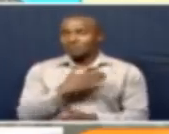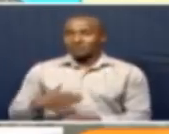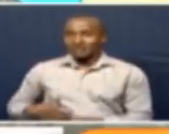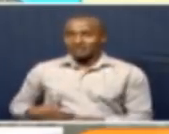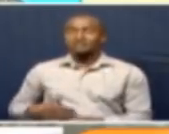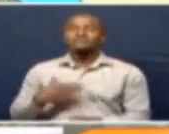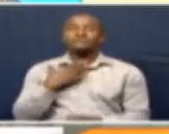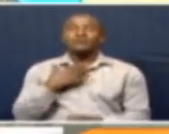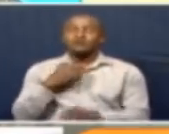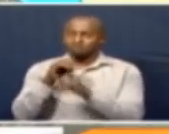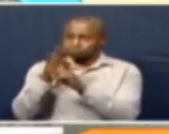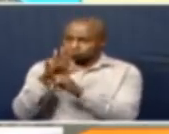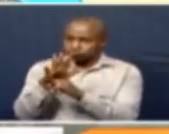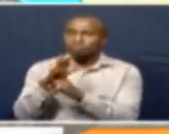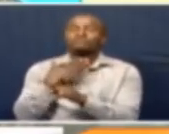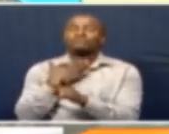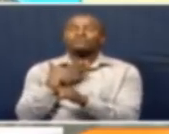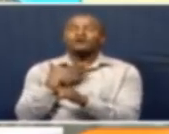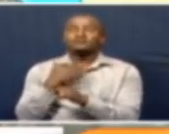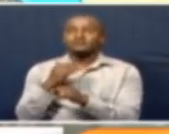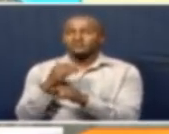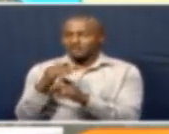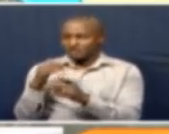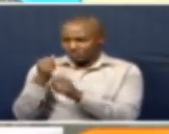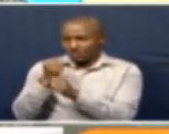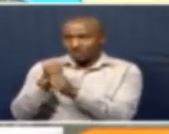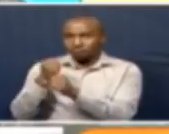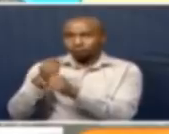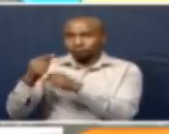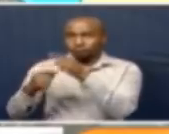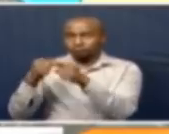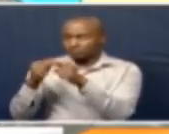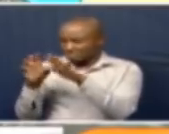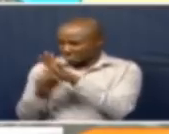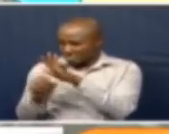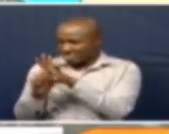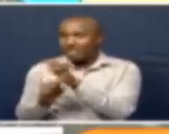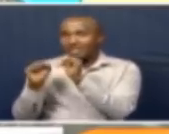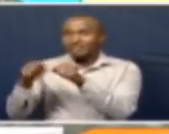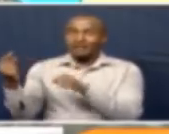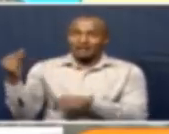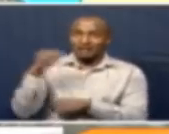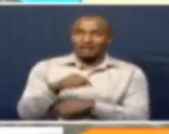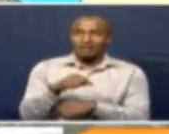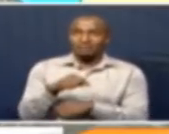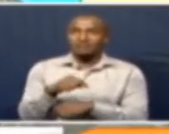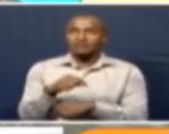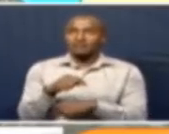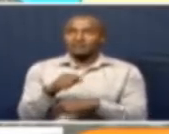want exposure, who really want to establish their career, are now being exploited, yes, they can come in and they can instruct